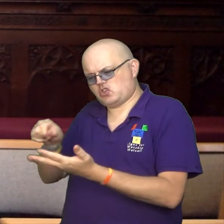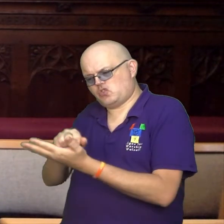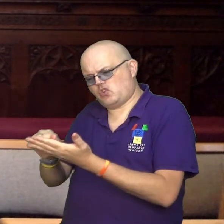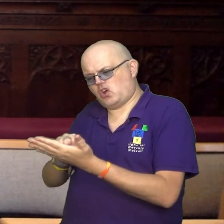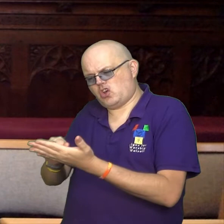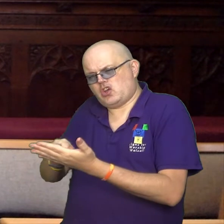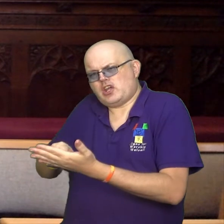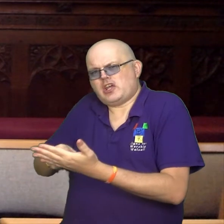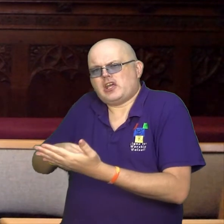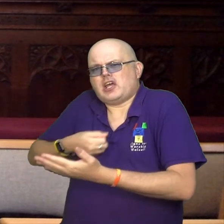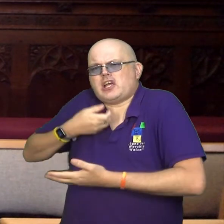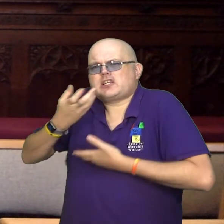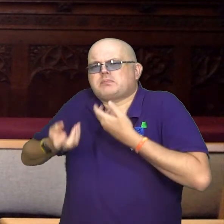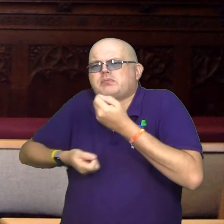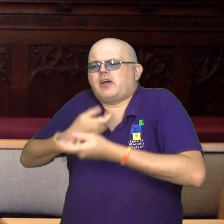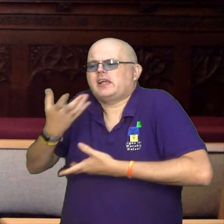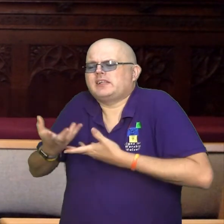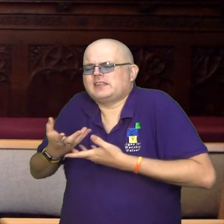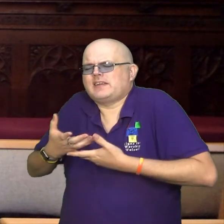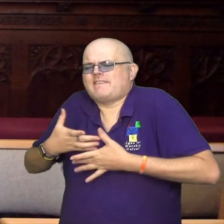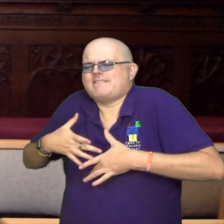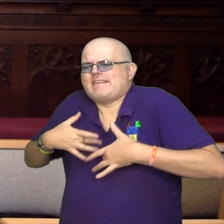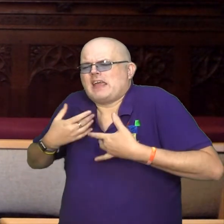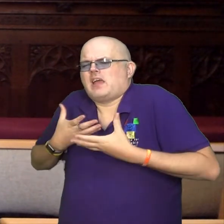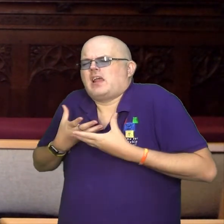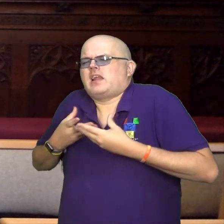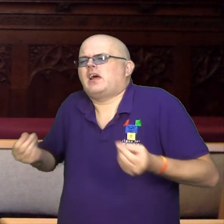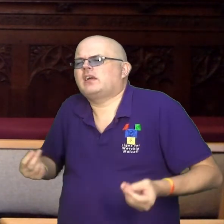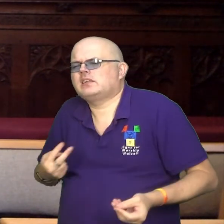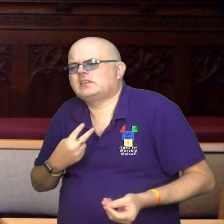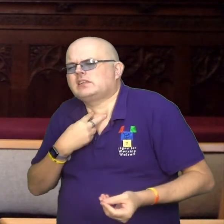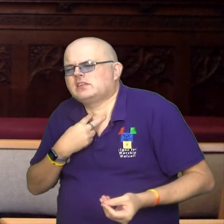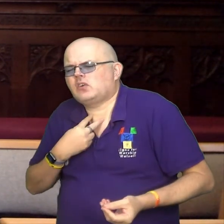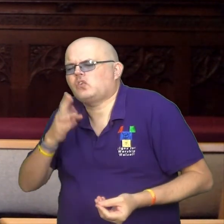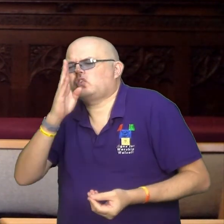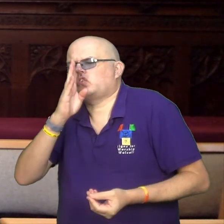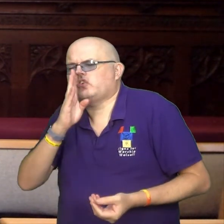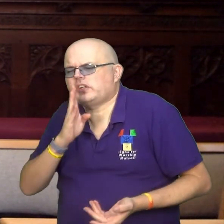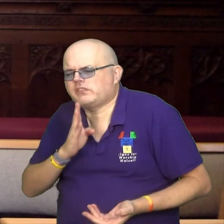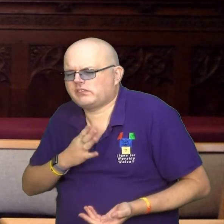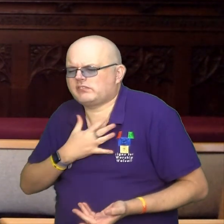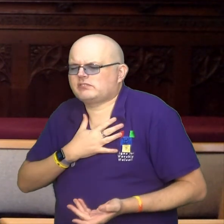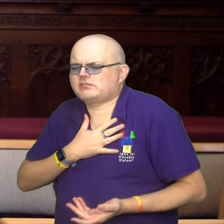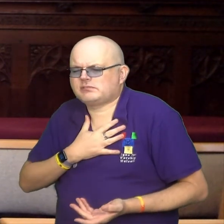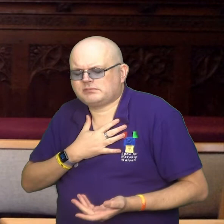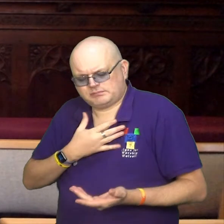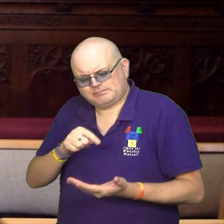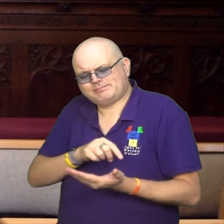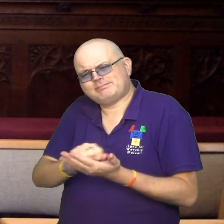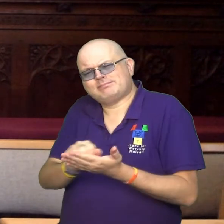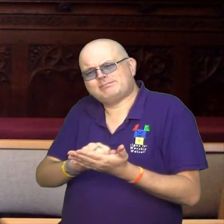author uses to express their sense of loss or grief.